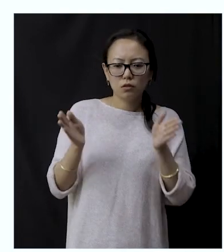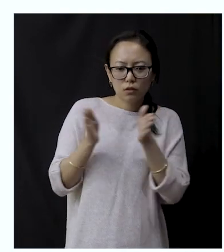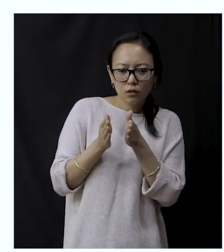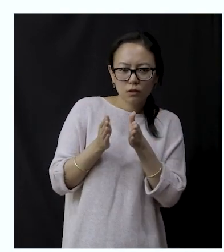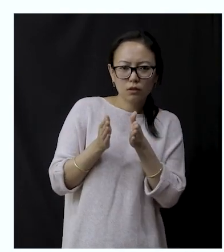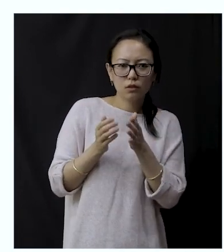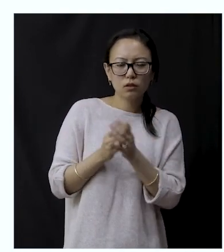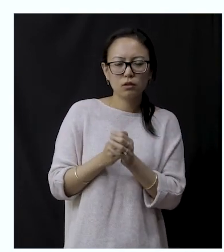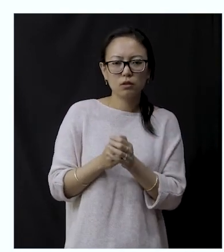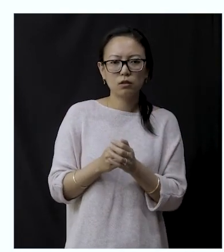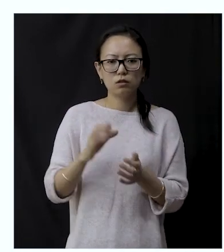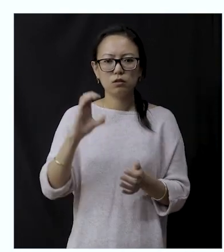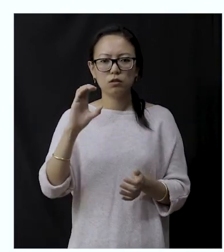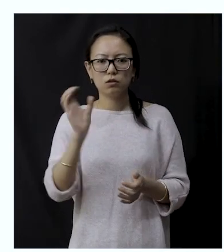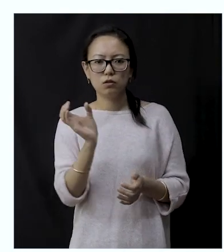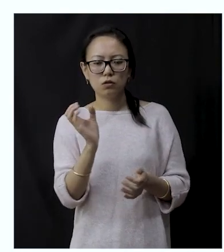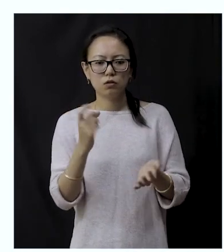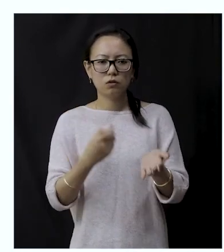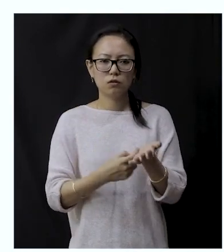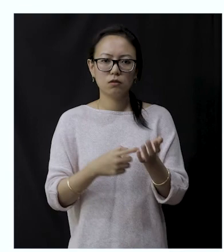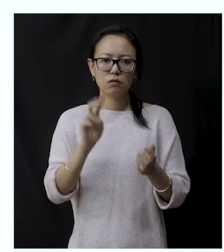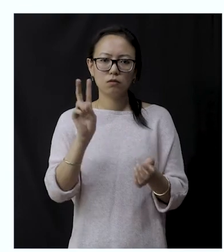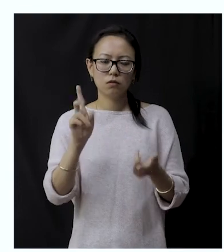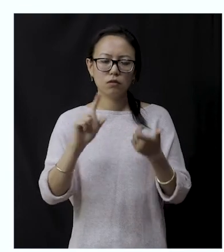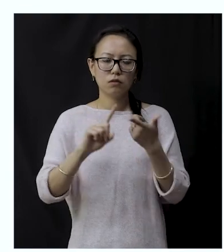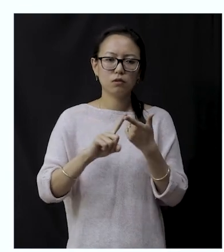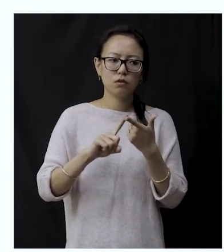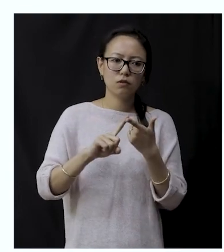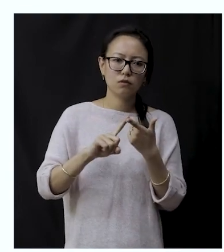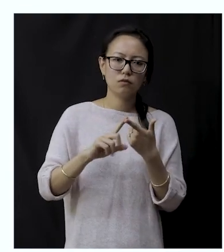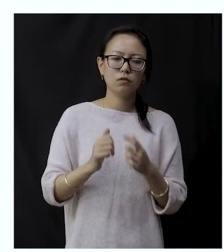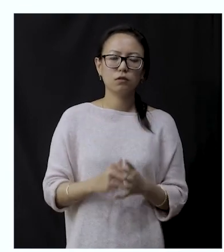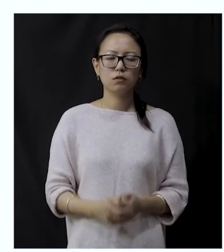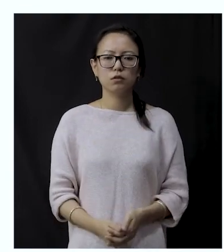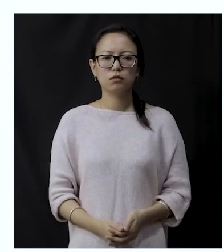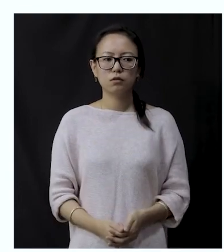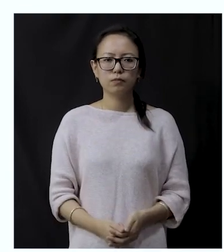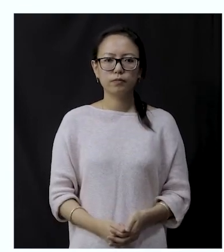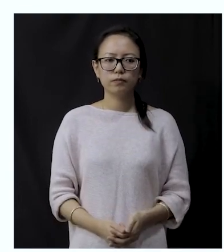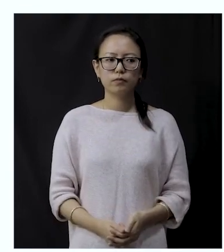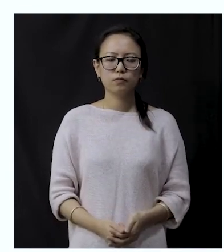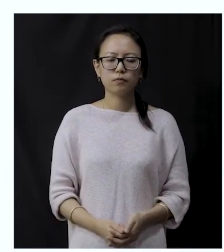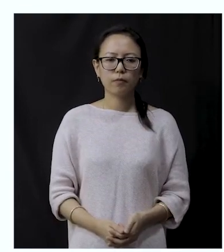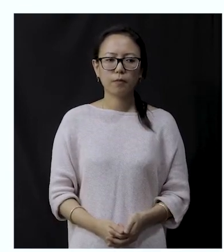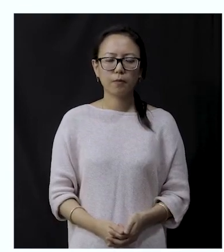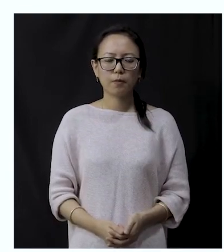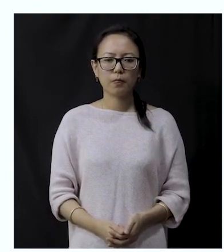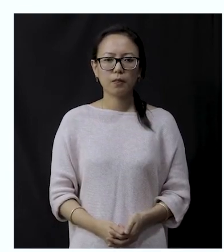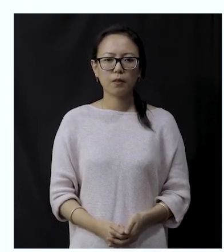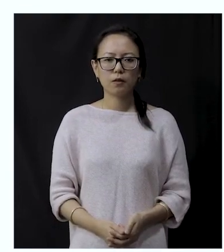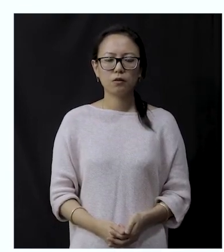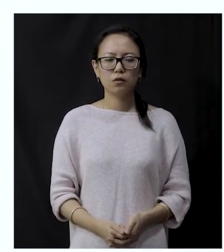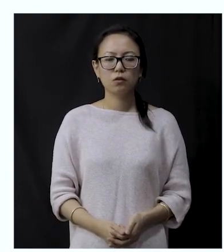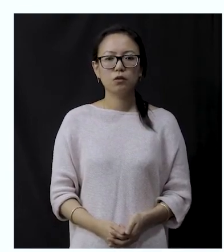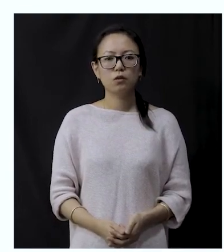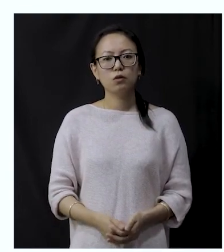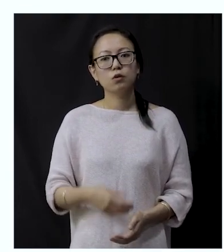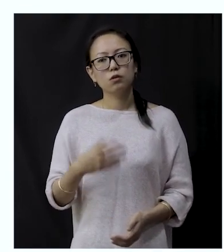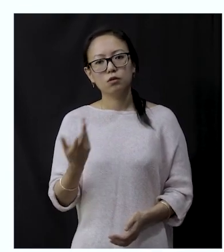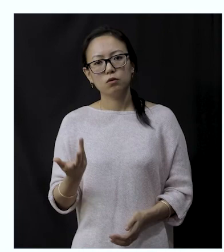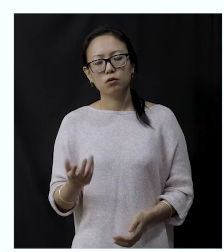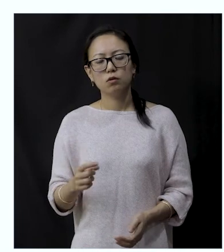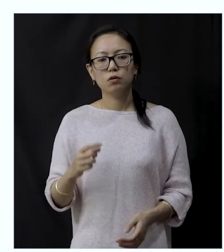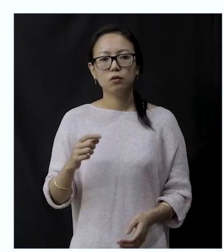the curve. Remember, bigger the ball, lesser the curve. So since our Earth